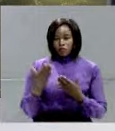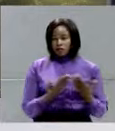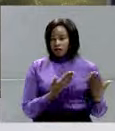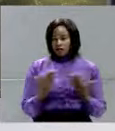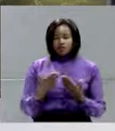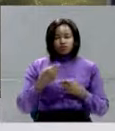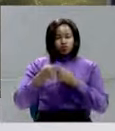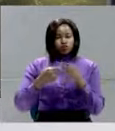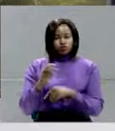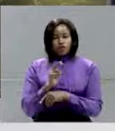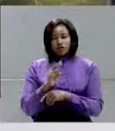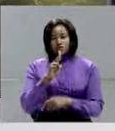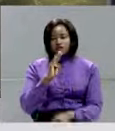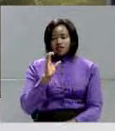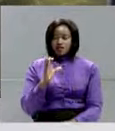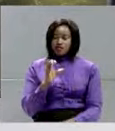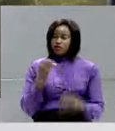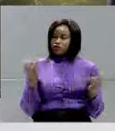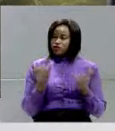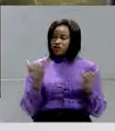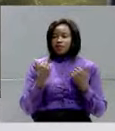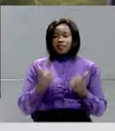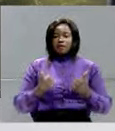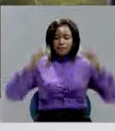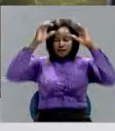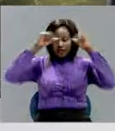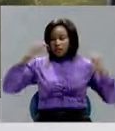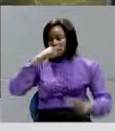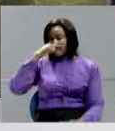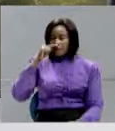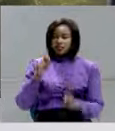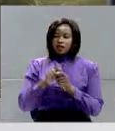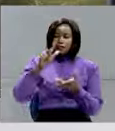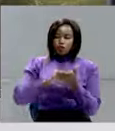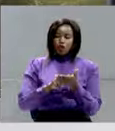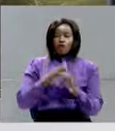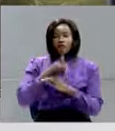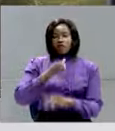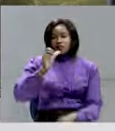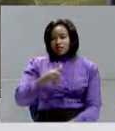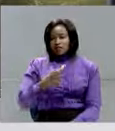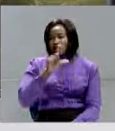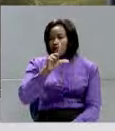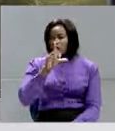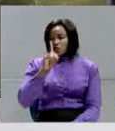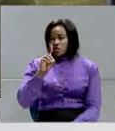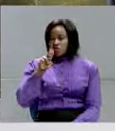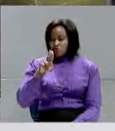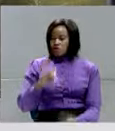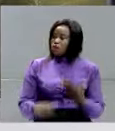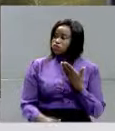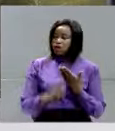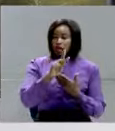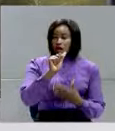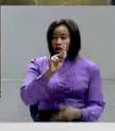You're still watching UBC News tonight. In more stories, President Yoweri Museveni has passed out over 6,000 local defense units at